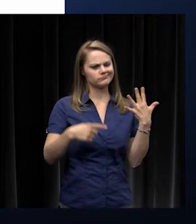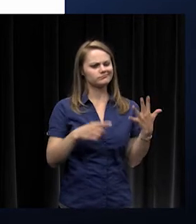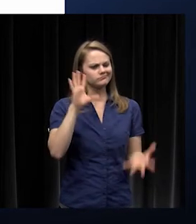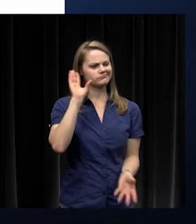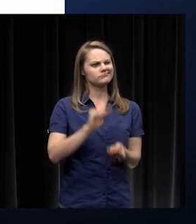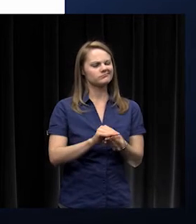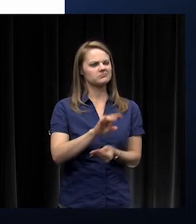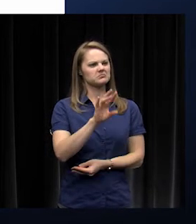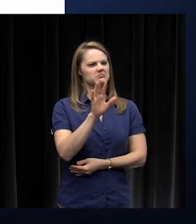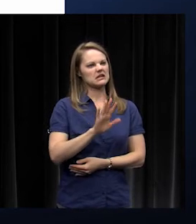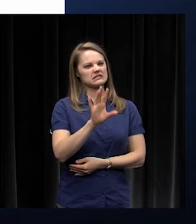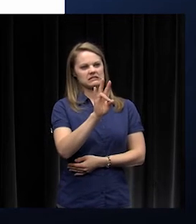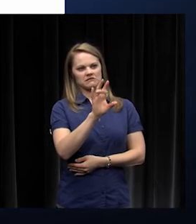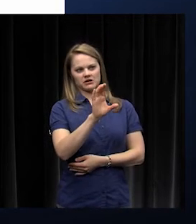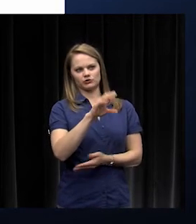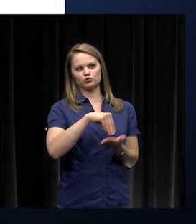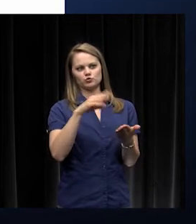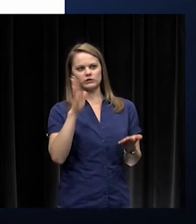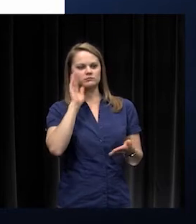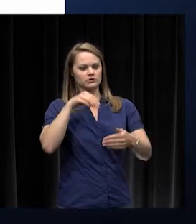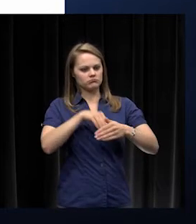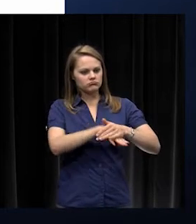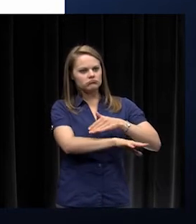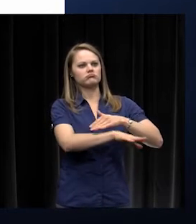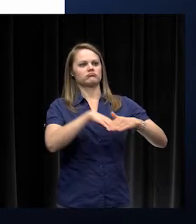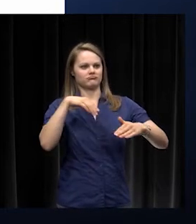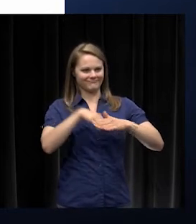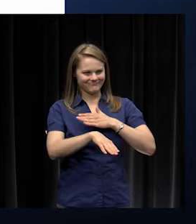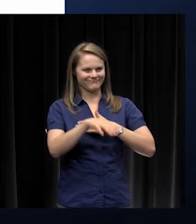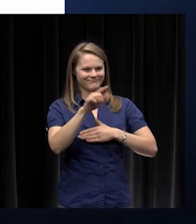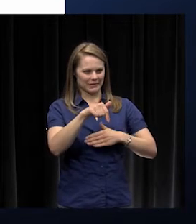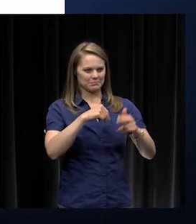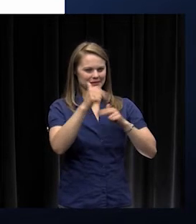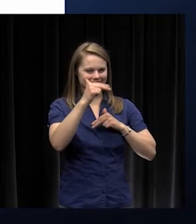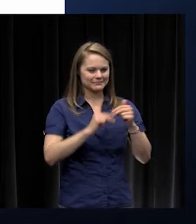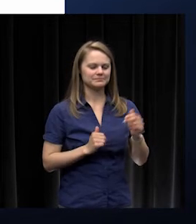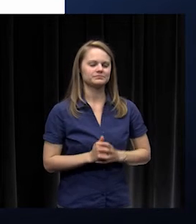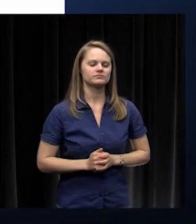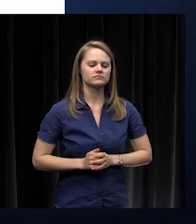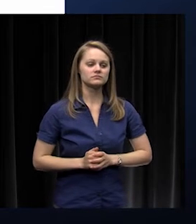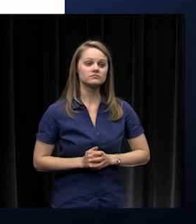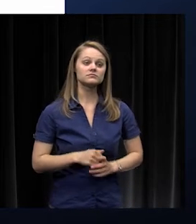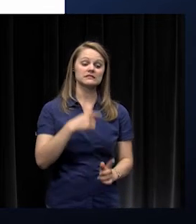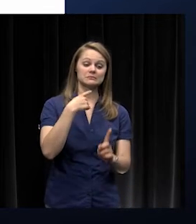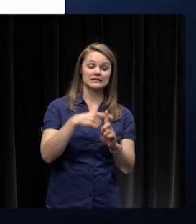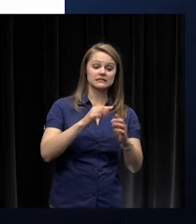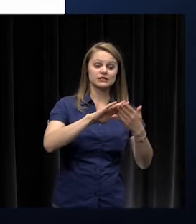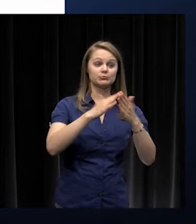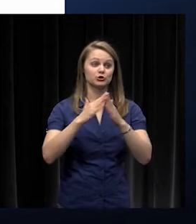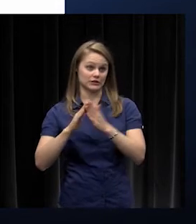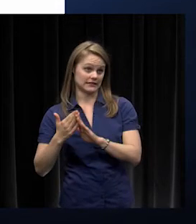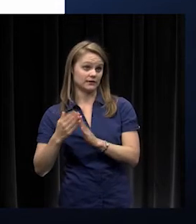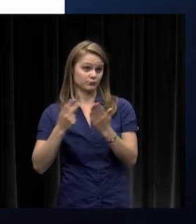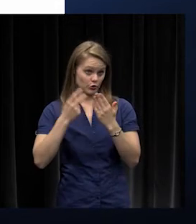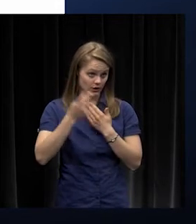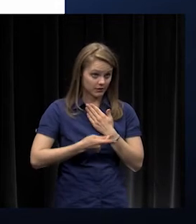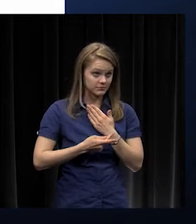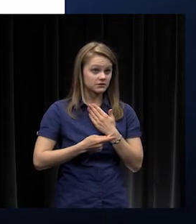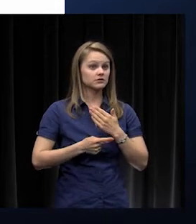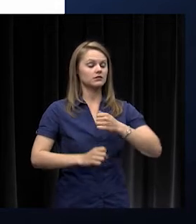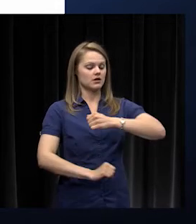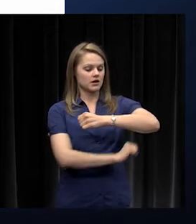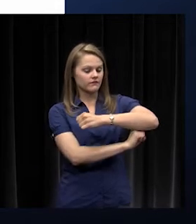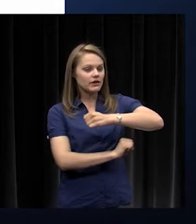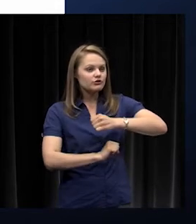will come through at various times at this facility. In addition to some of our community-based programs, which would be the foundation,